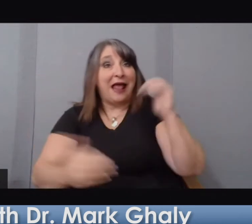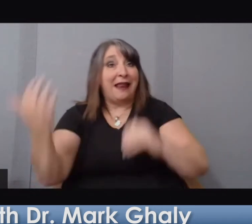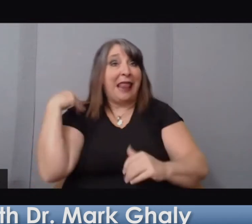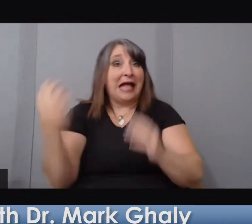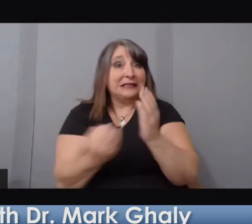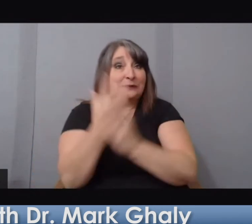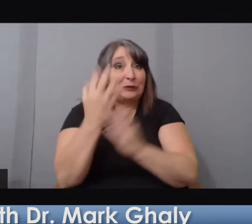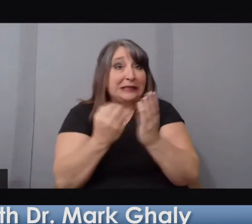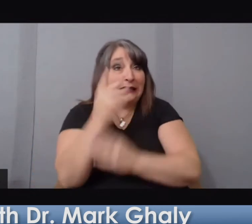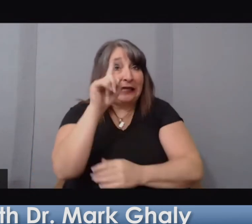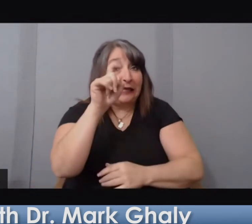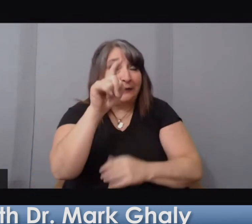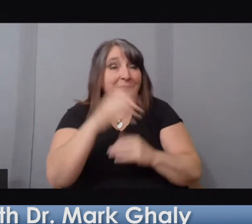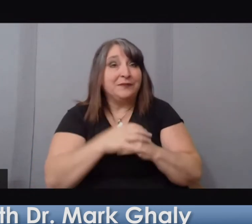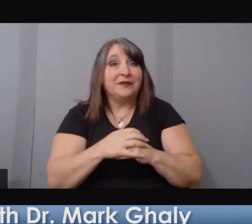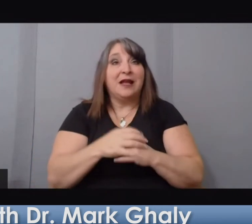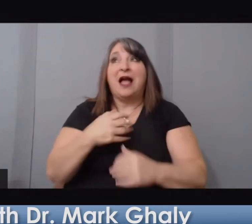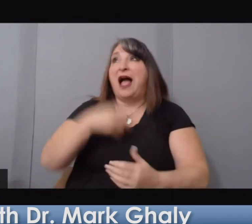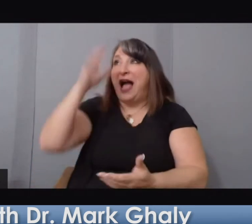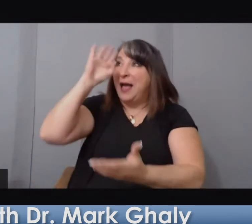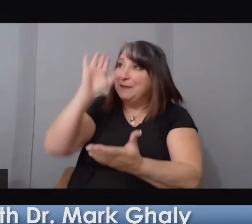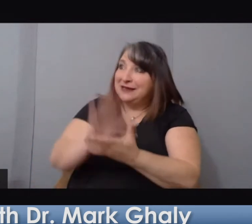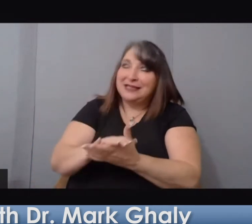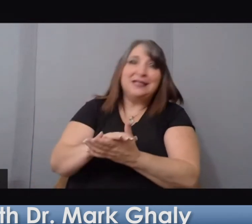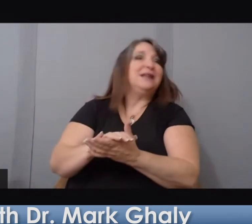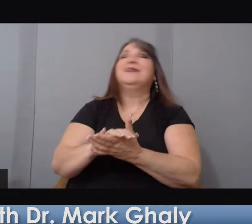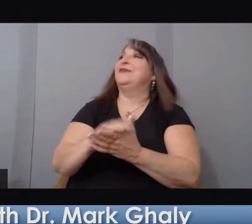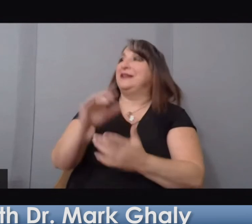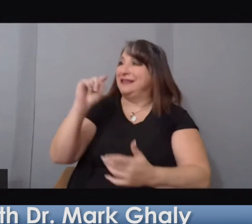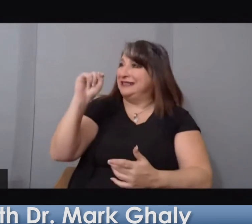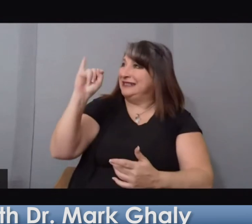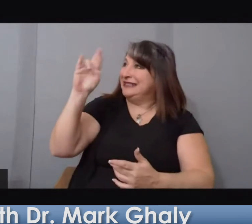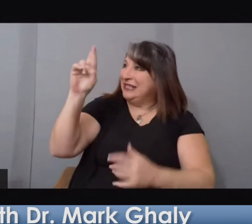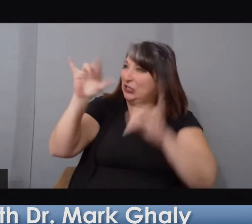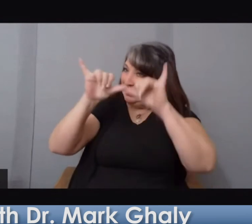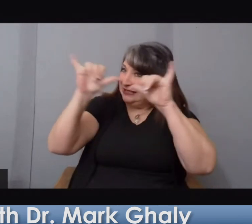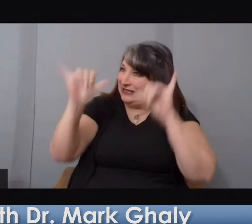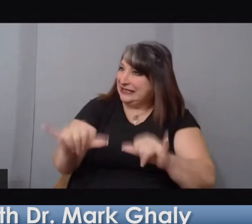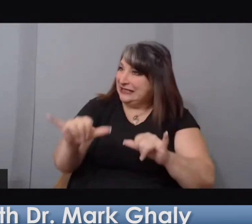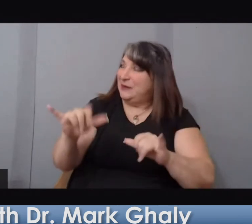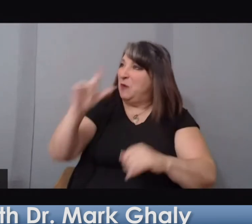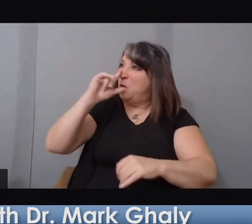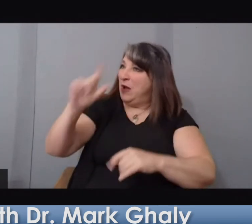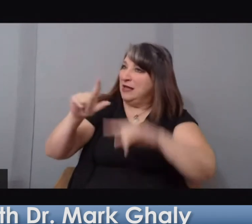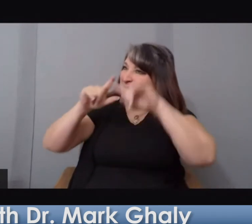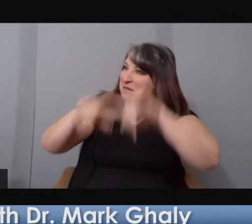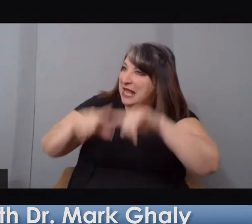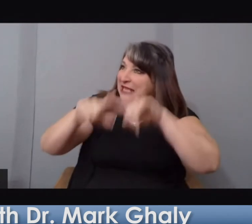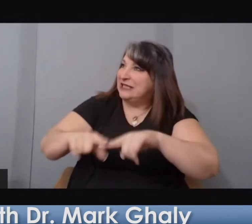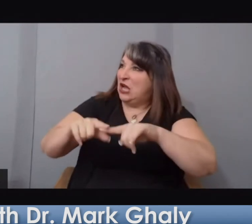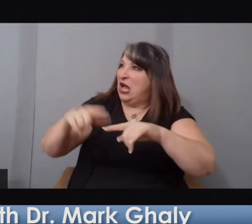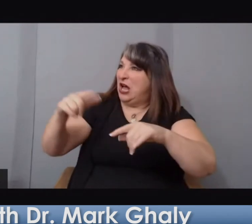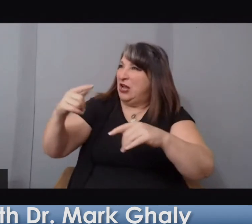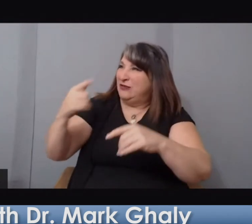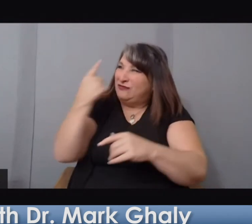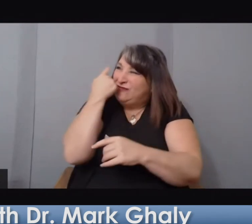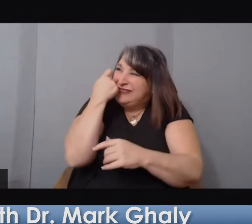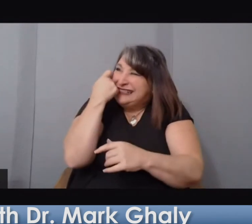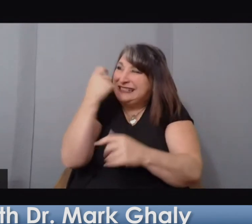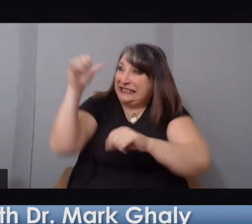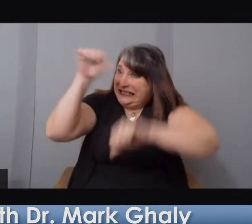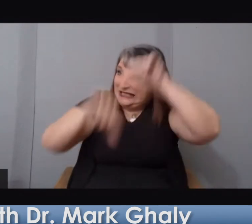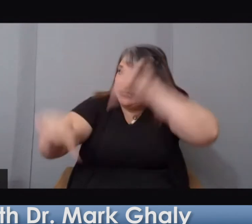Yeah, I mean, I believe we have. I think the whole tiering system was based on updated science and information and